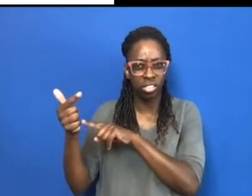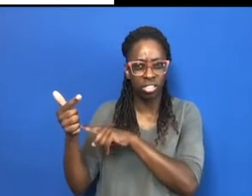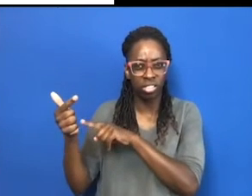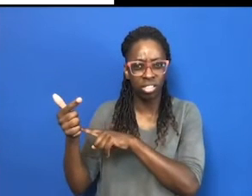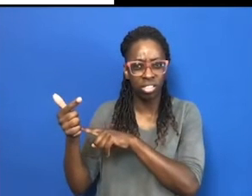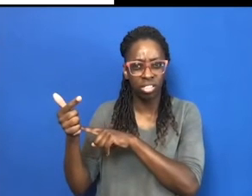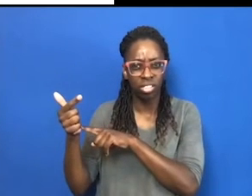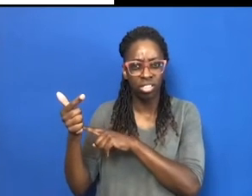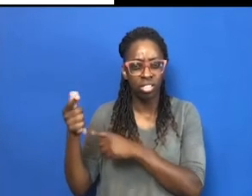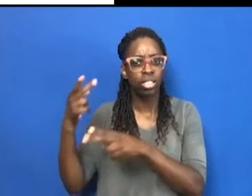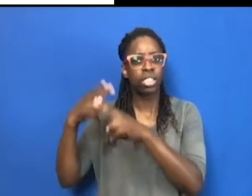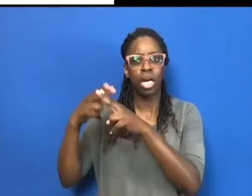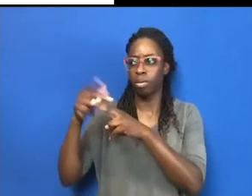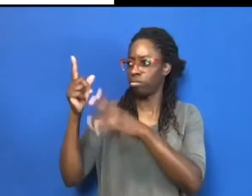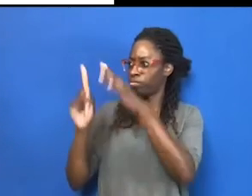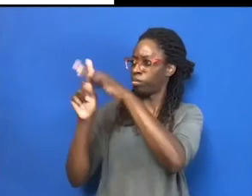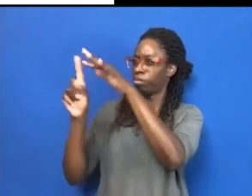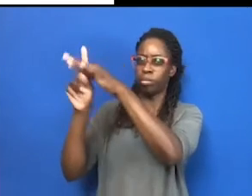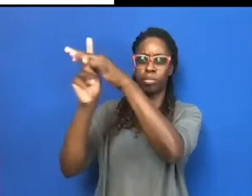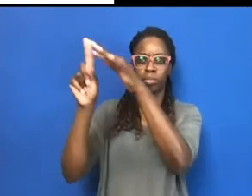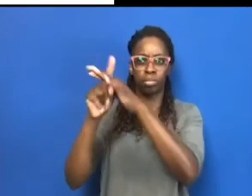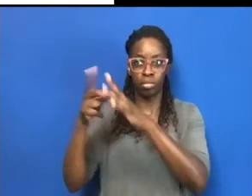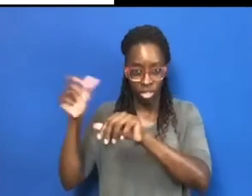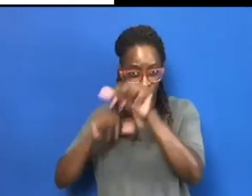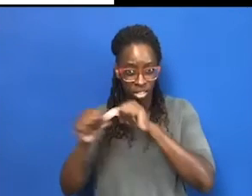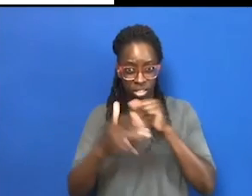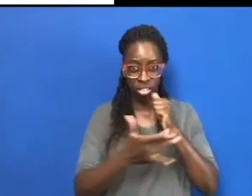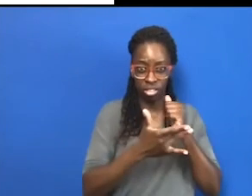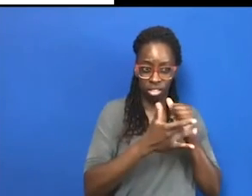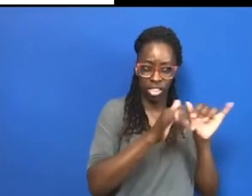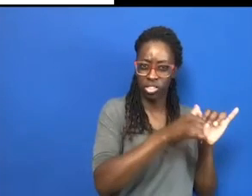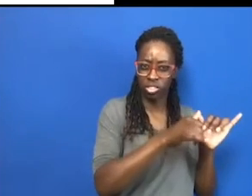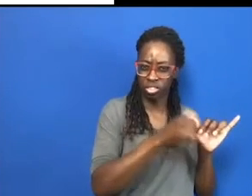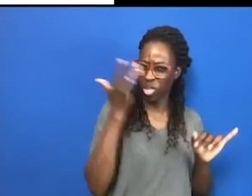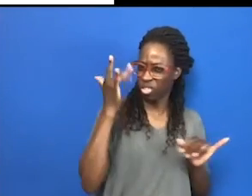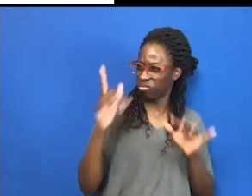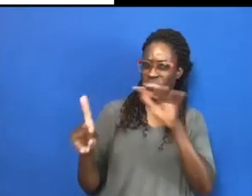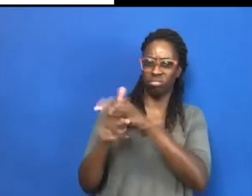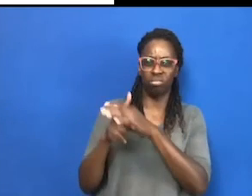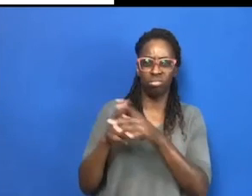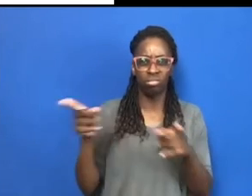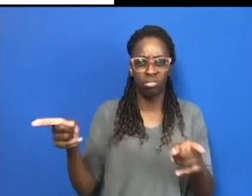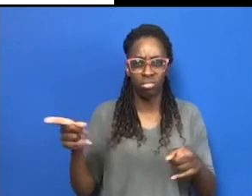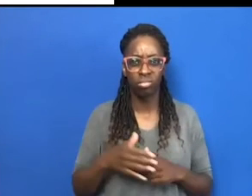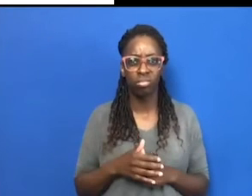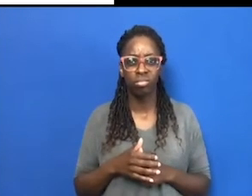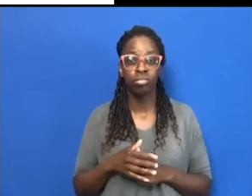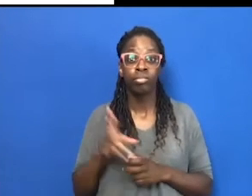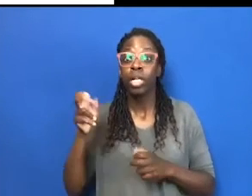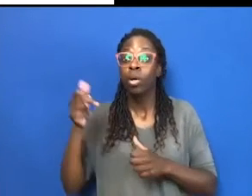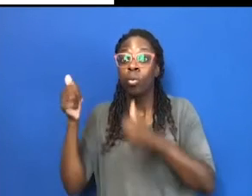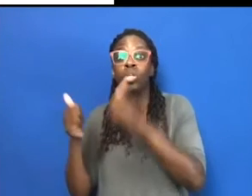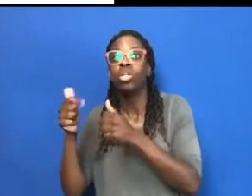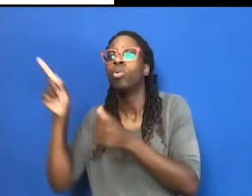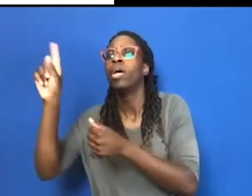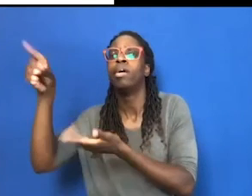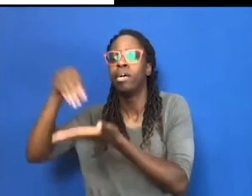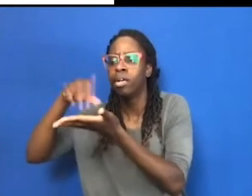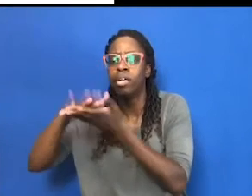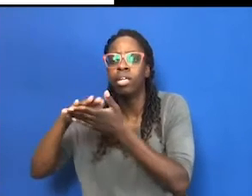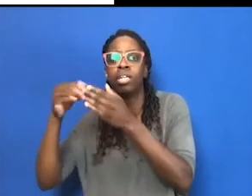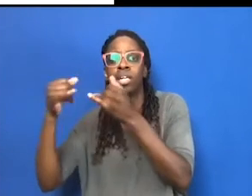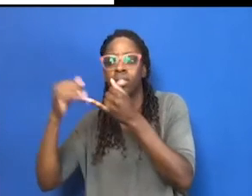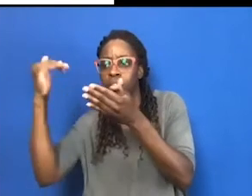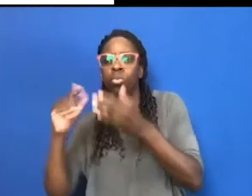and technology were within each state's ELG. So you see that primarily our